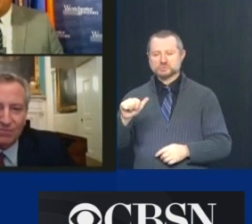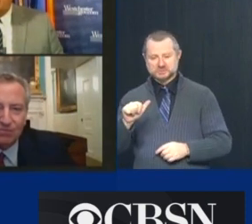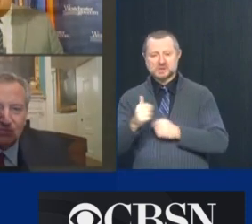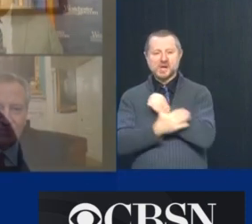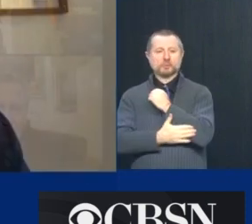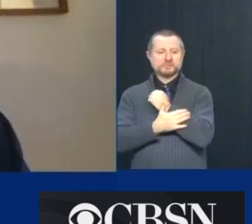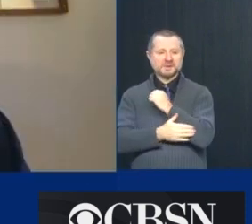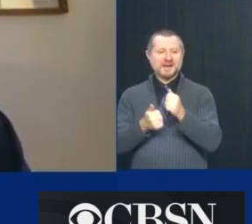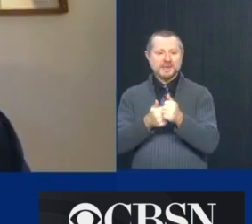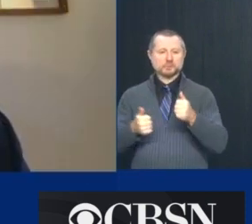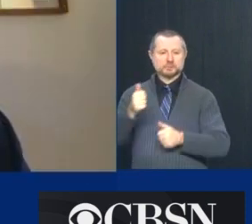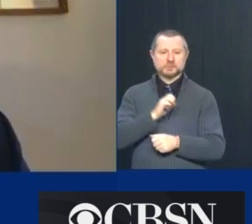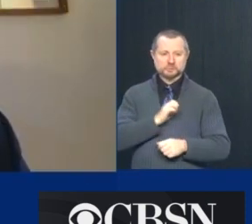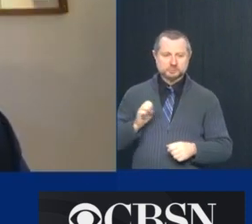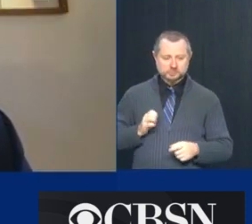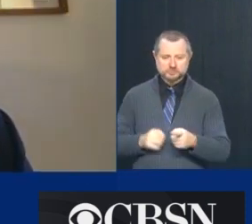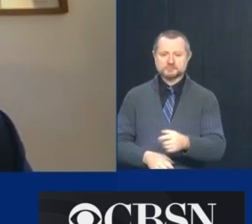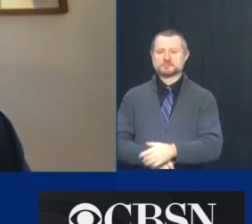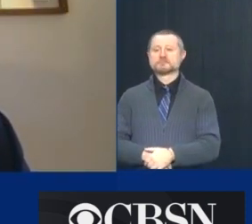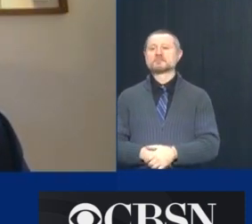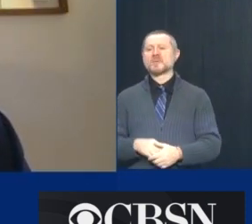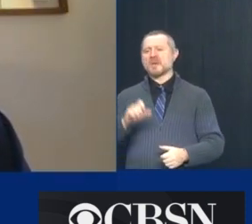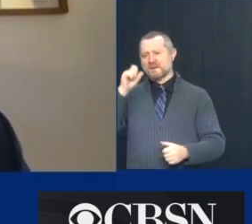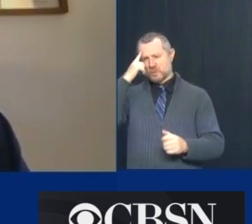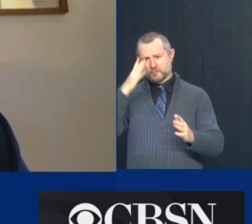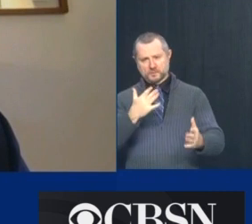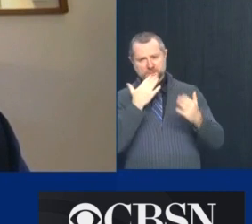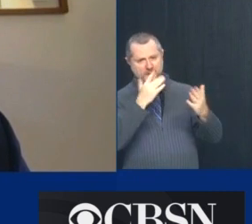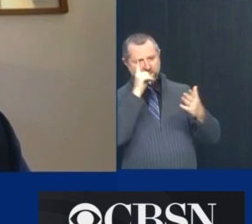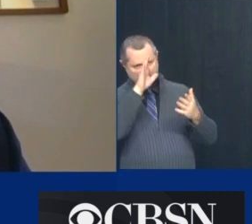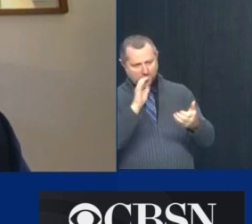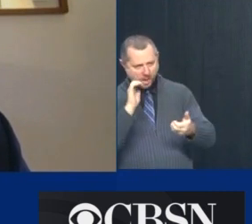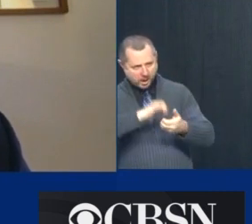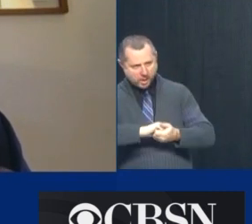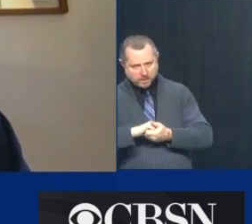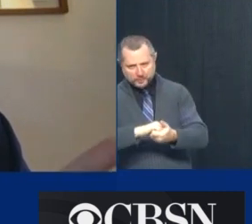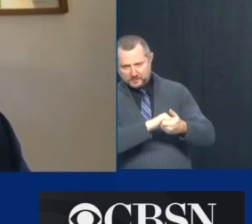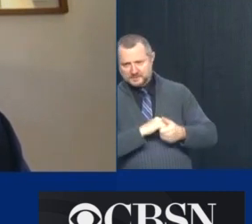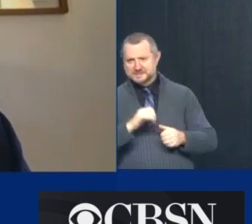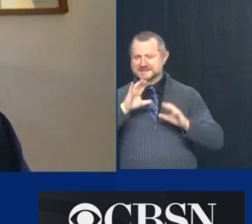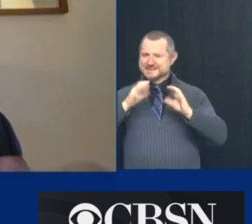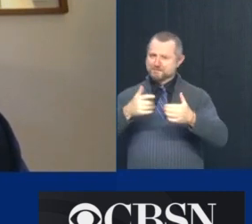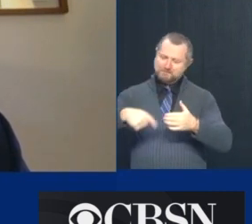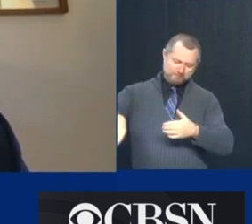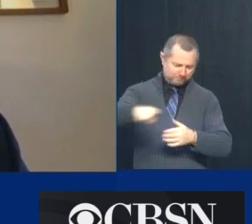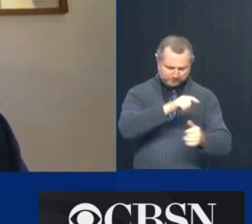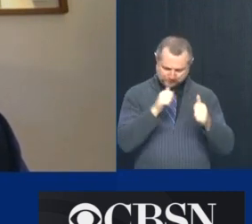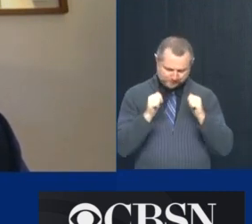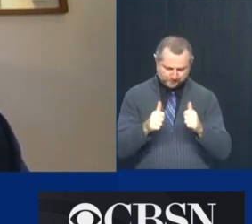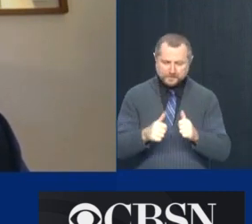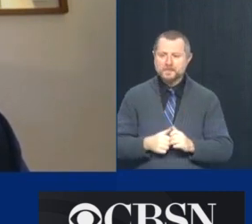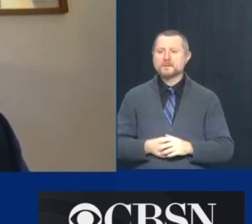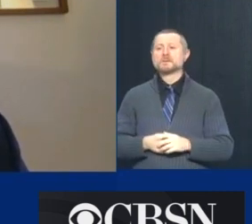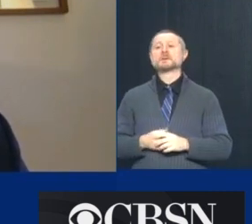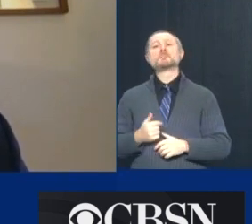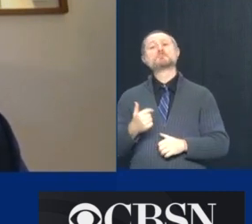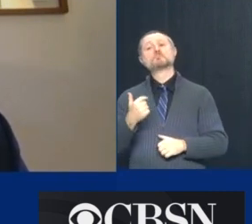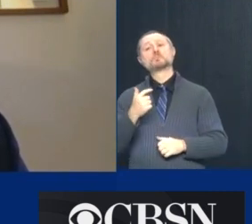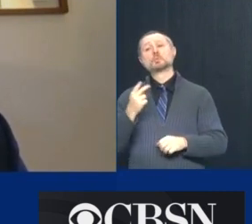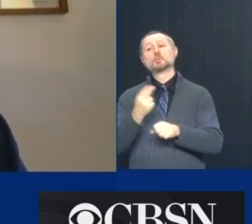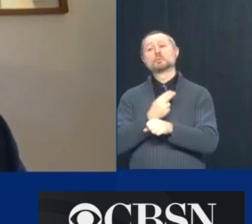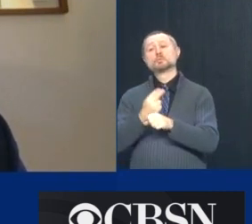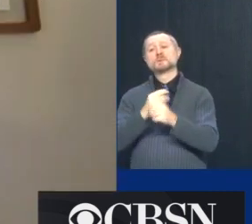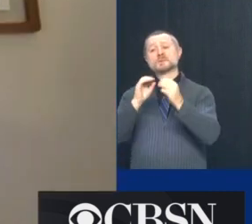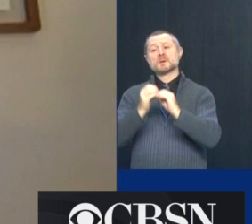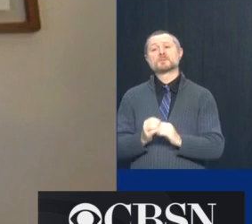Yeah, Governor, I want to thank you for your collaboration and your team's collaboration. As you know, the data-driven approach to making